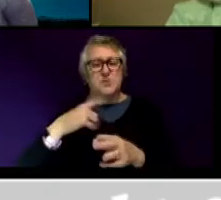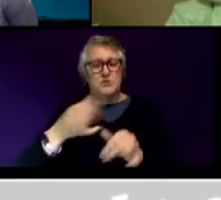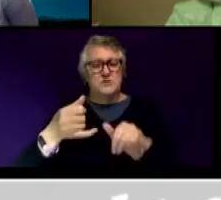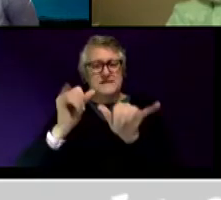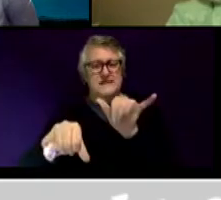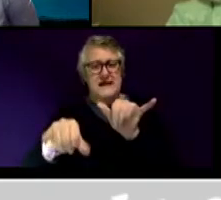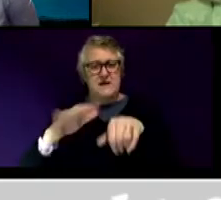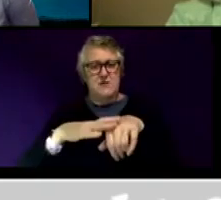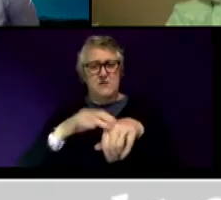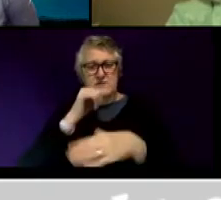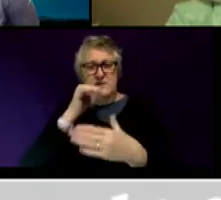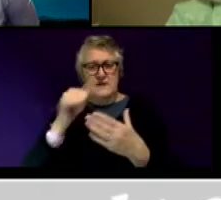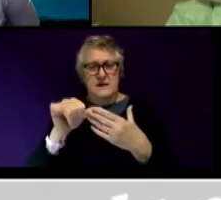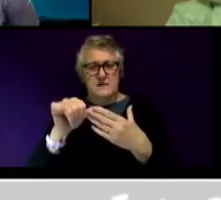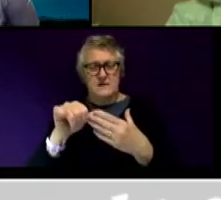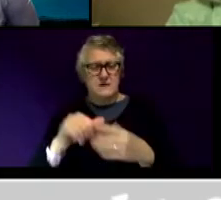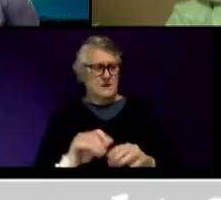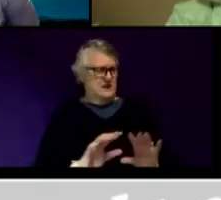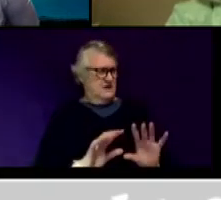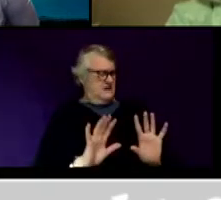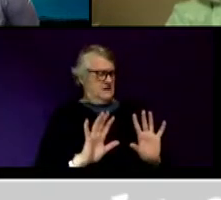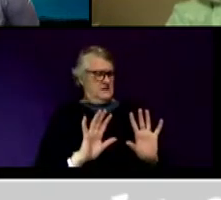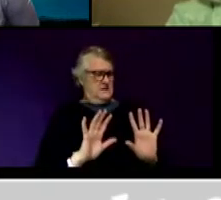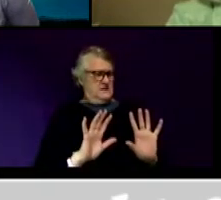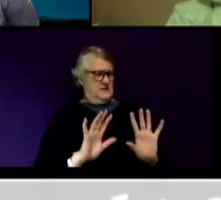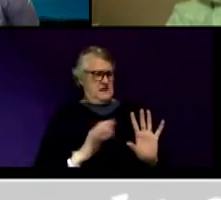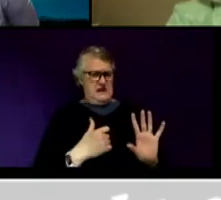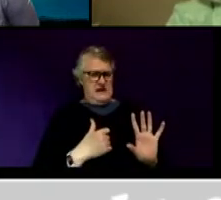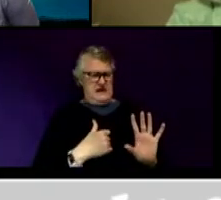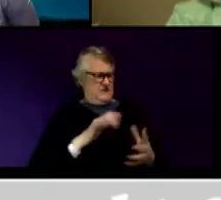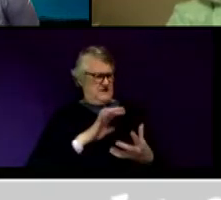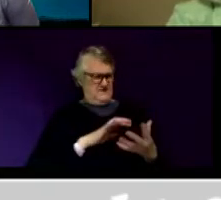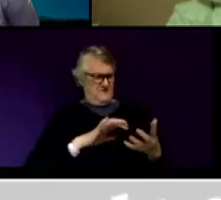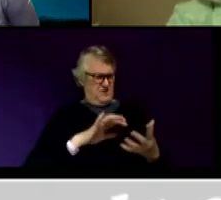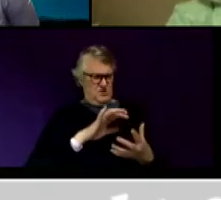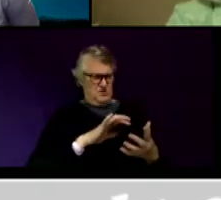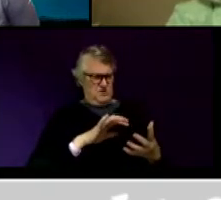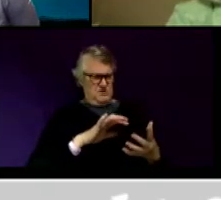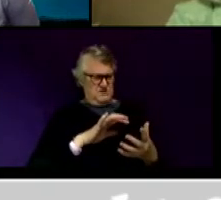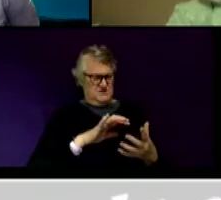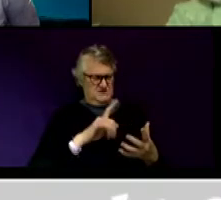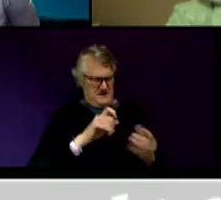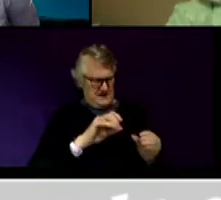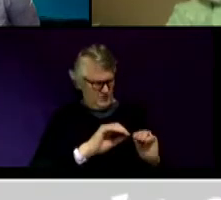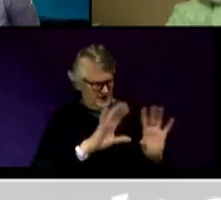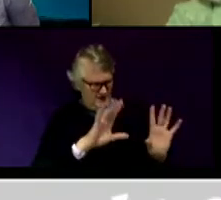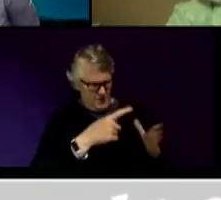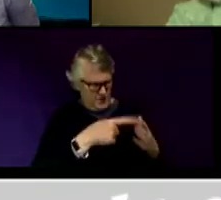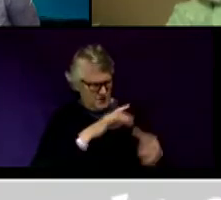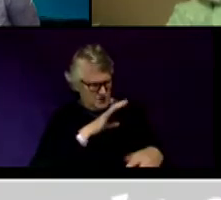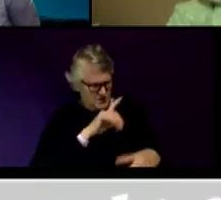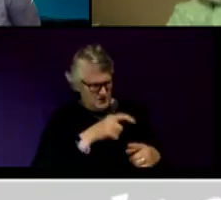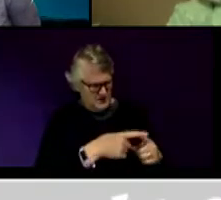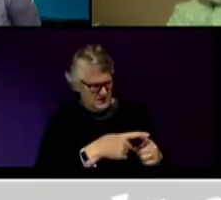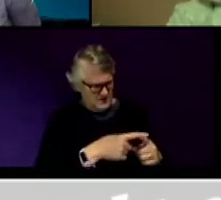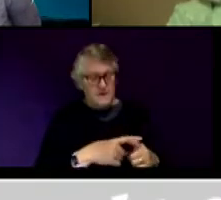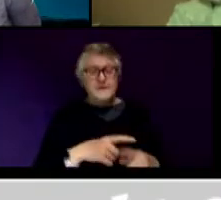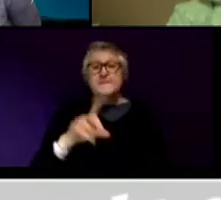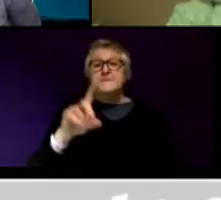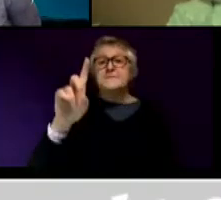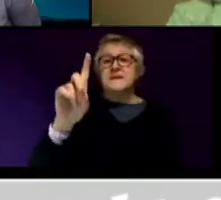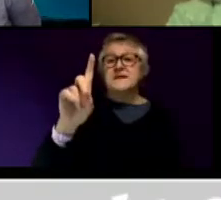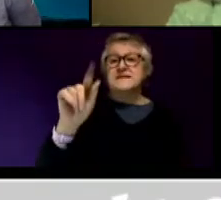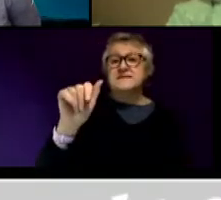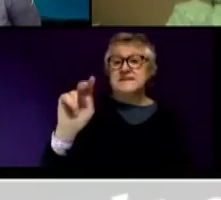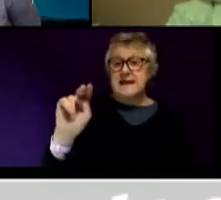So I'm confused. So who asked the question, and can you clarify that once again? So Dan asked, did